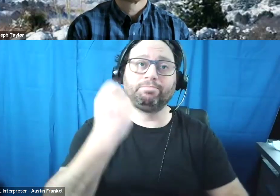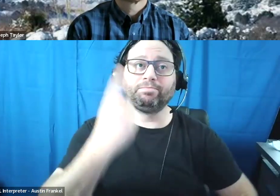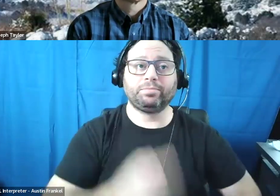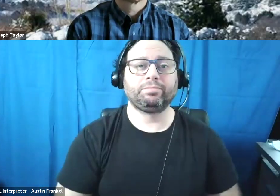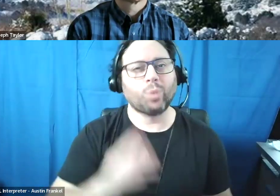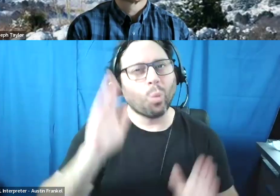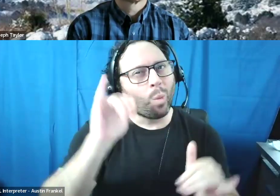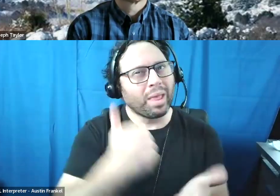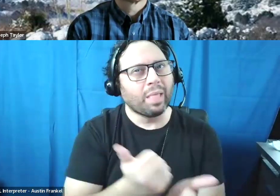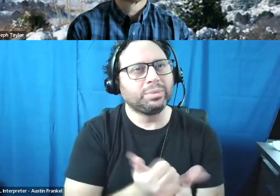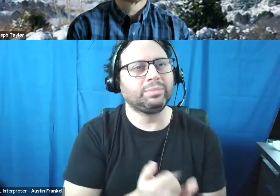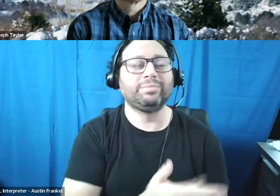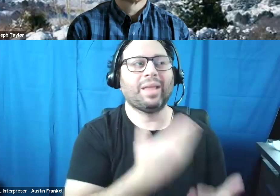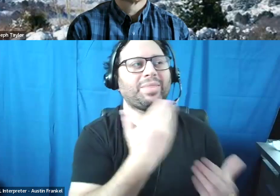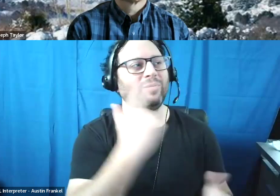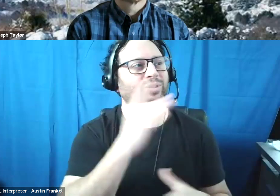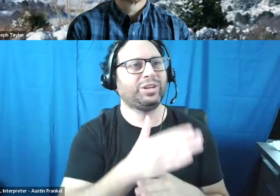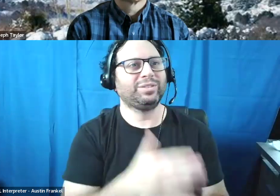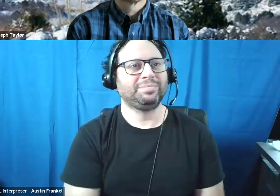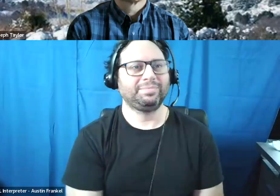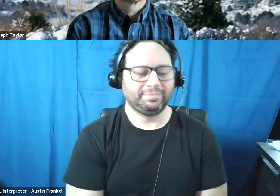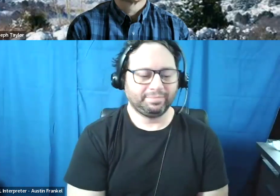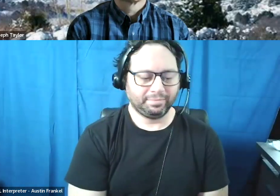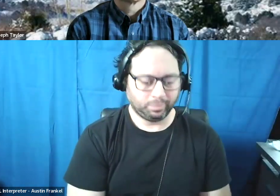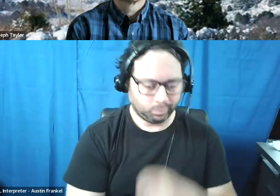Hope that helped. Thanks so much for sharing.